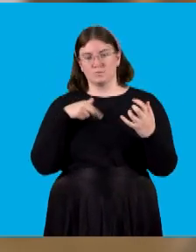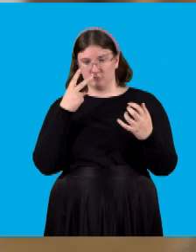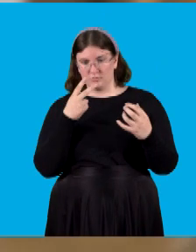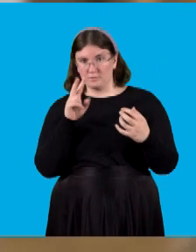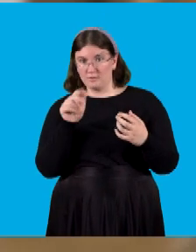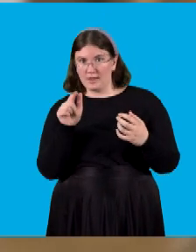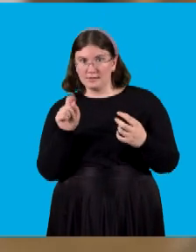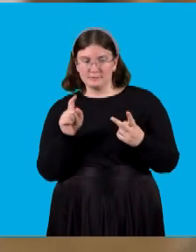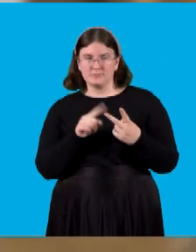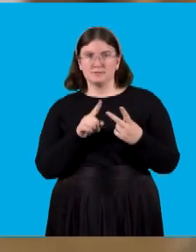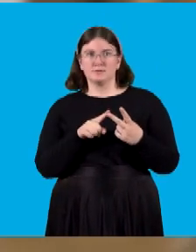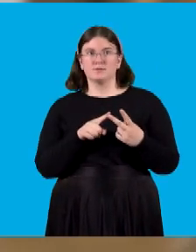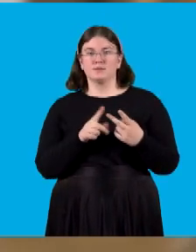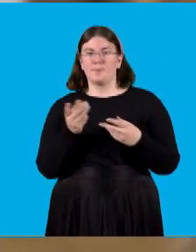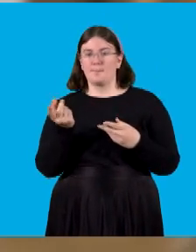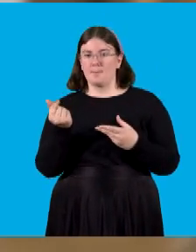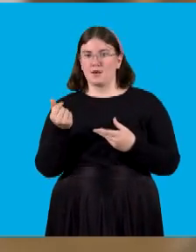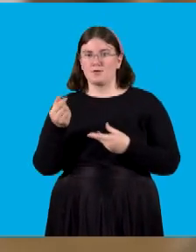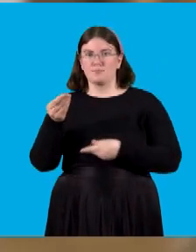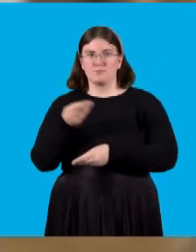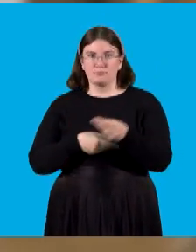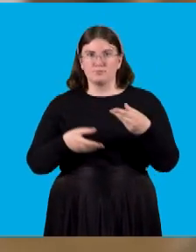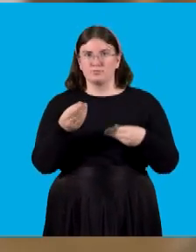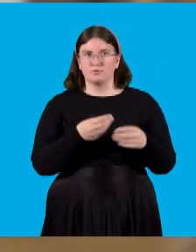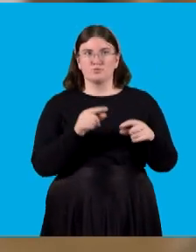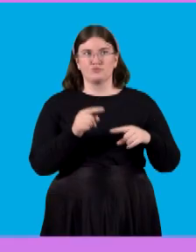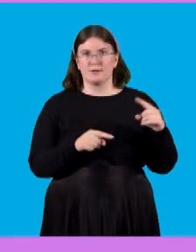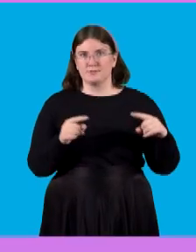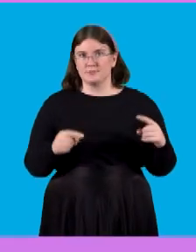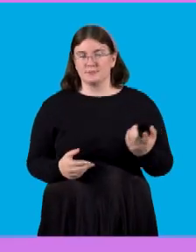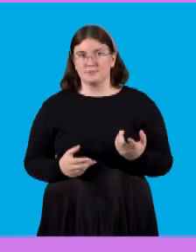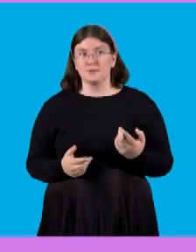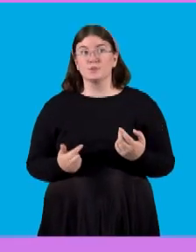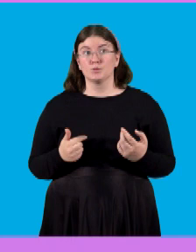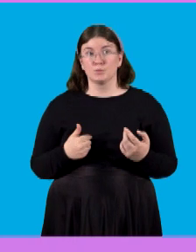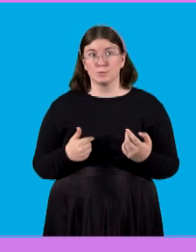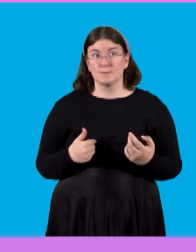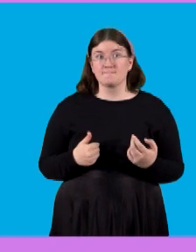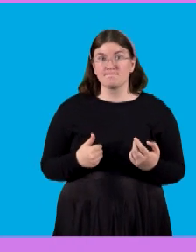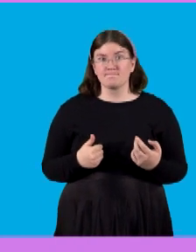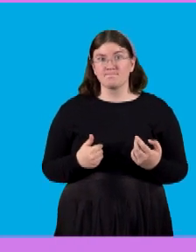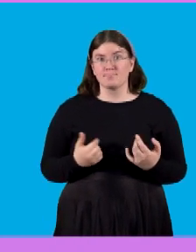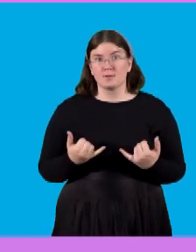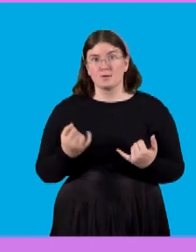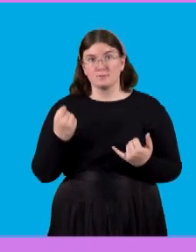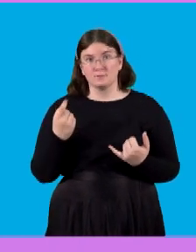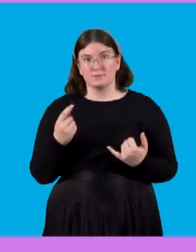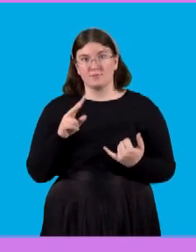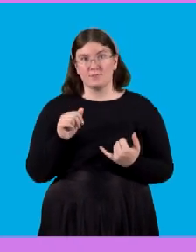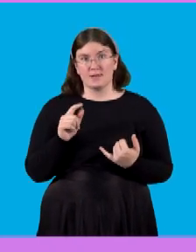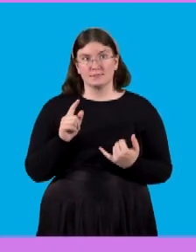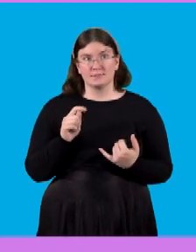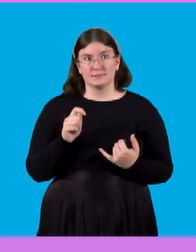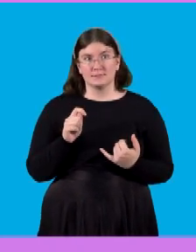at value-added tax as well as exchange rates. We then established that the value-added tax exclusive amount,